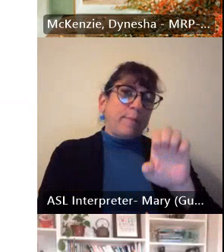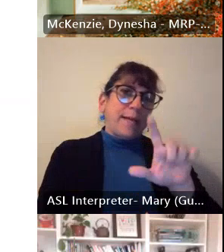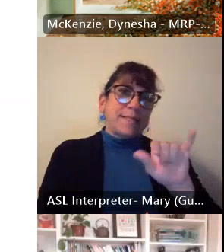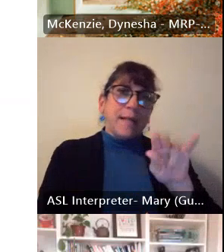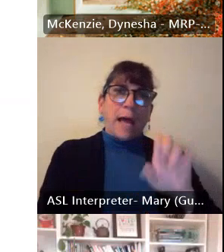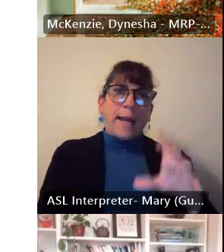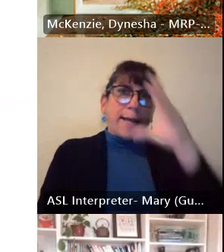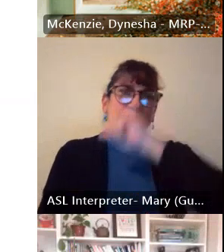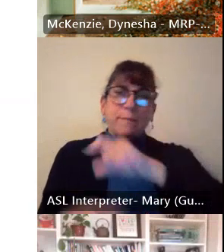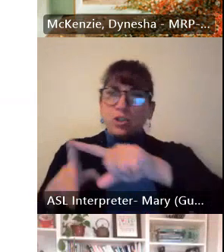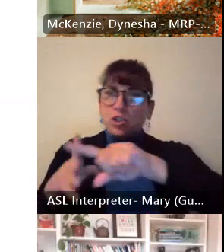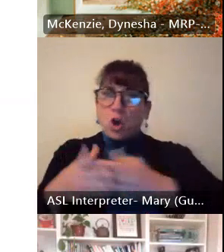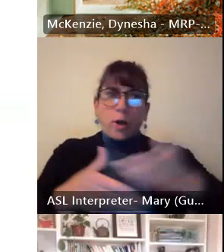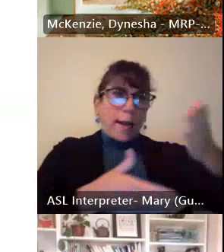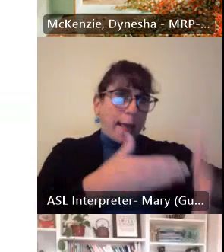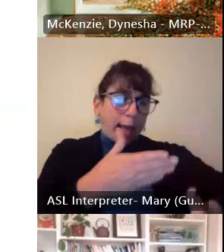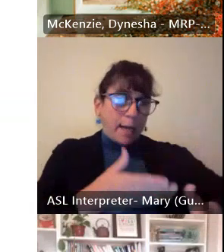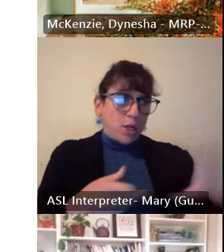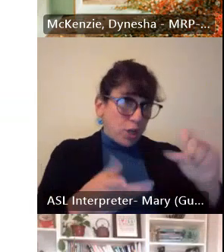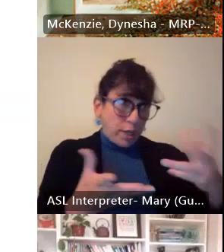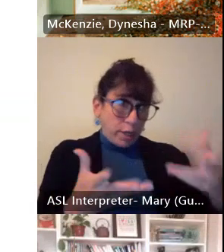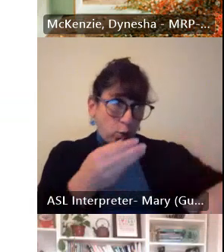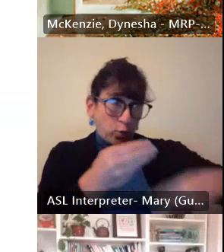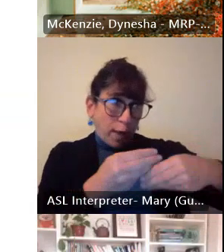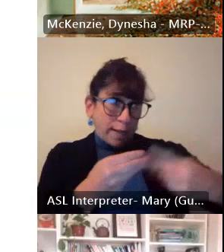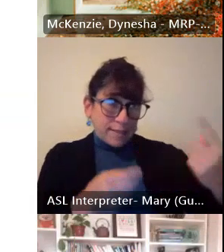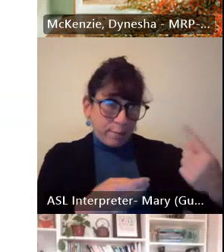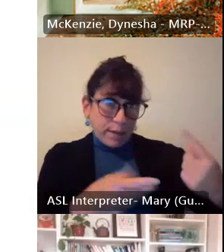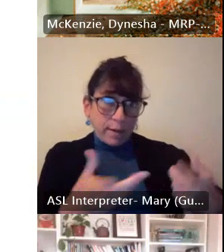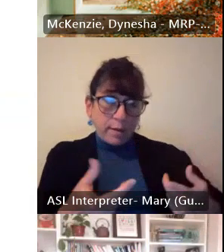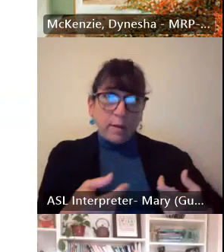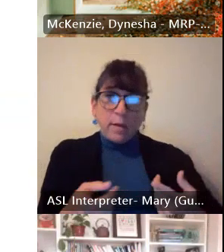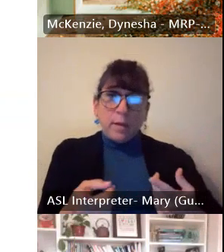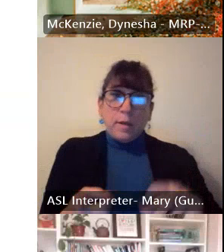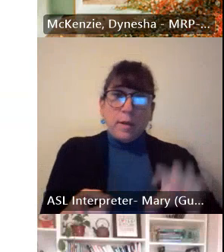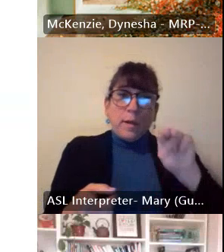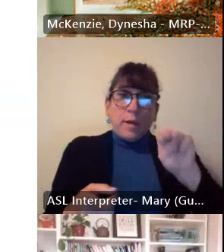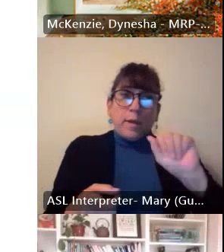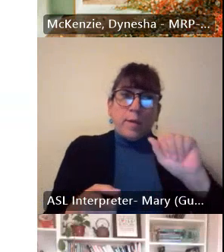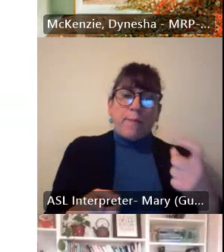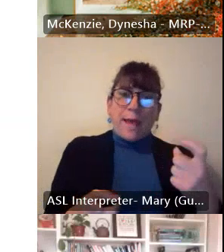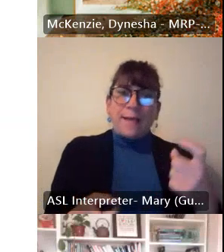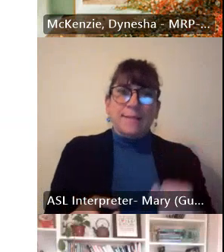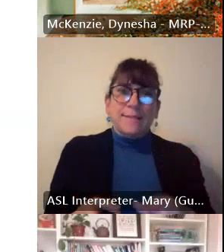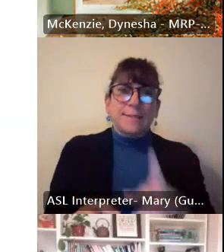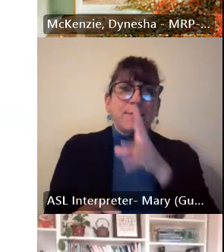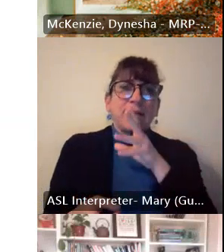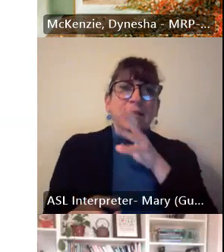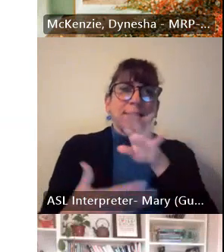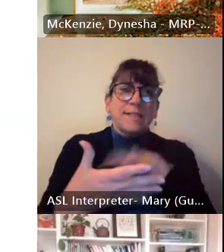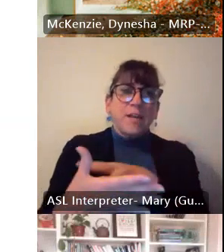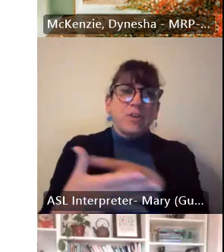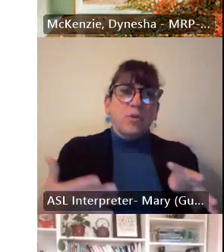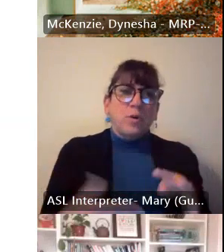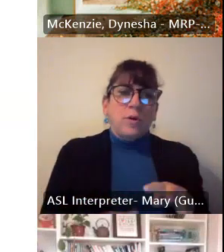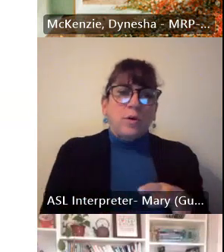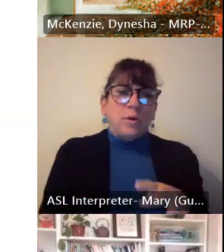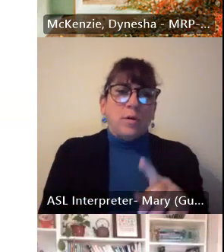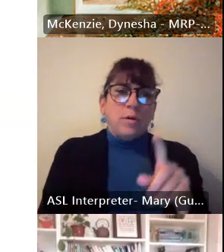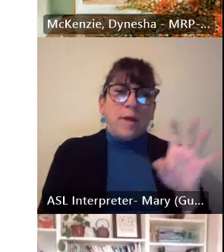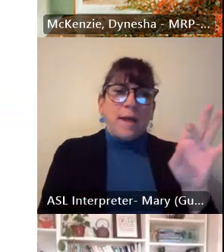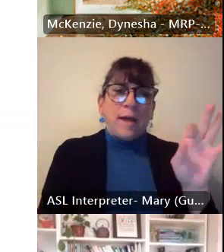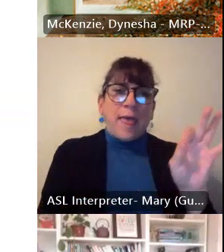end. Shalini, anything to add to? In Max speak, that is Schedule S, right? And we do,